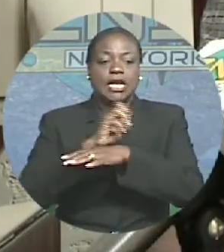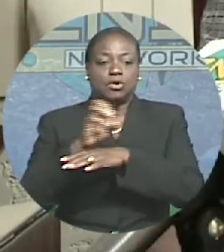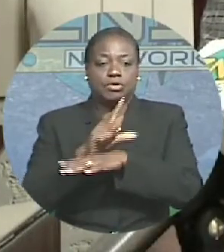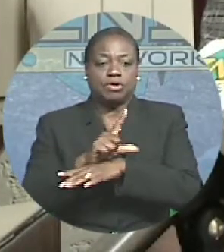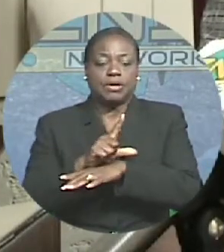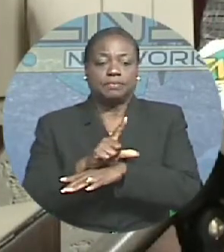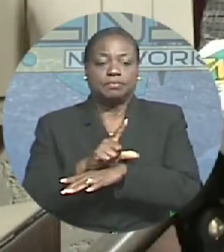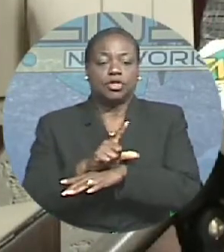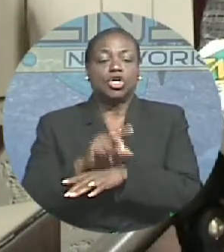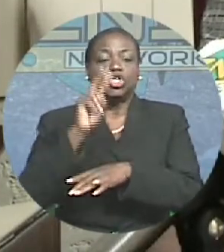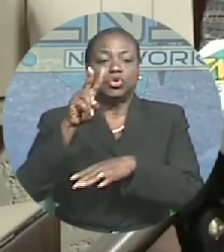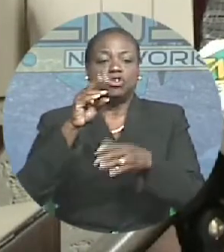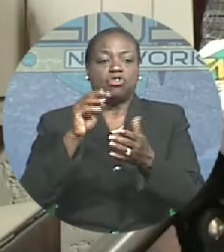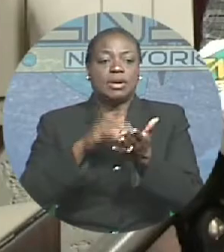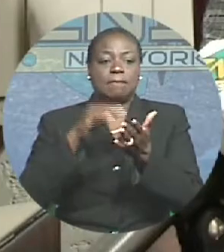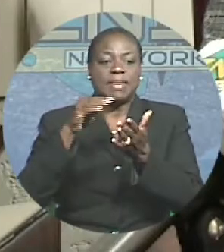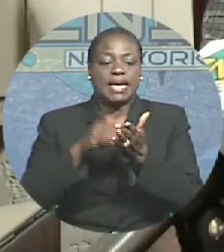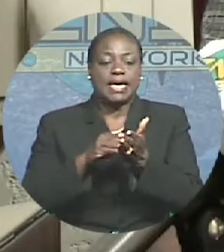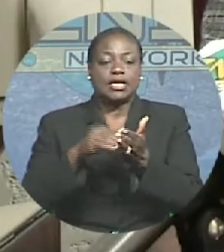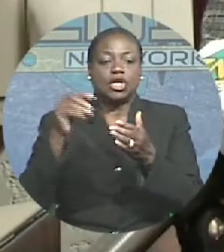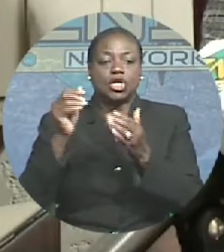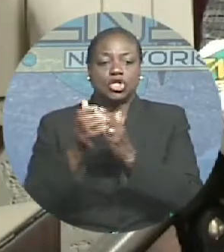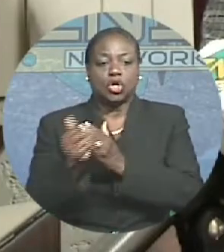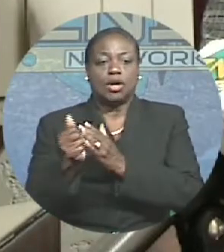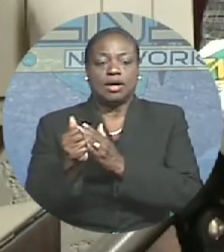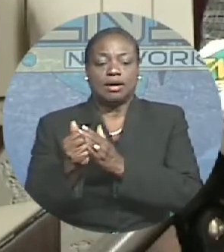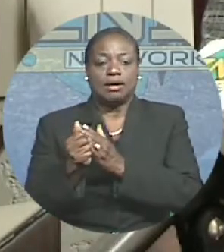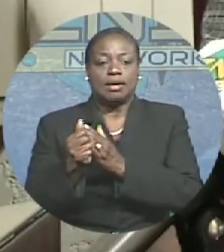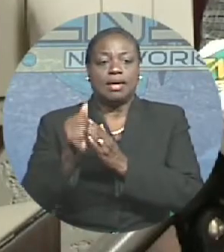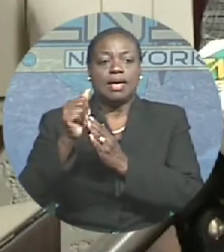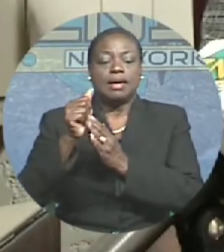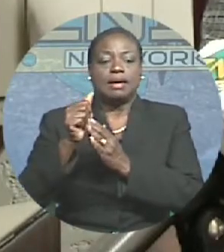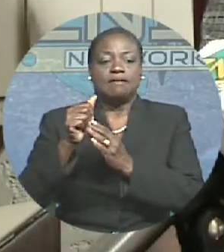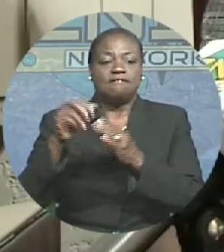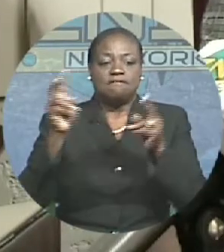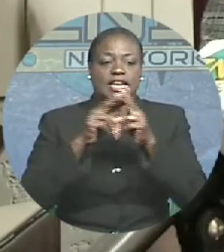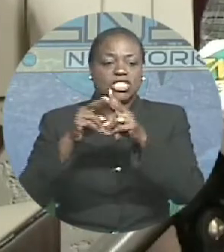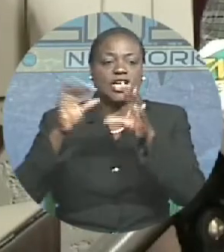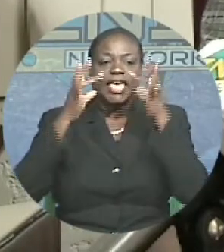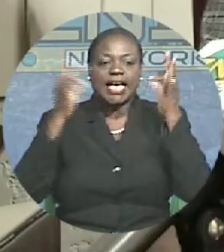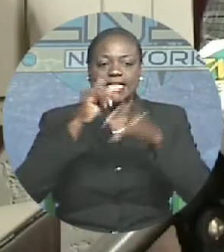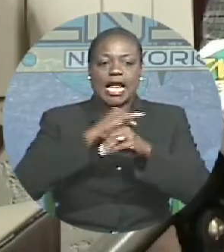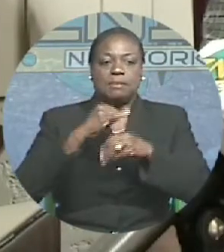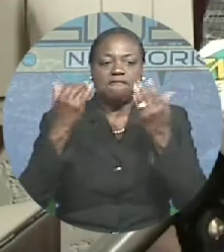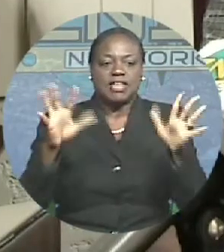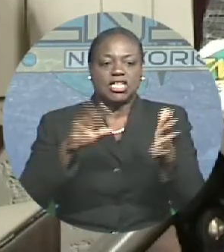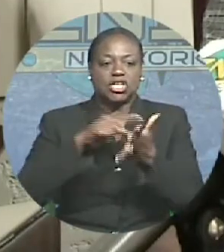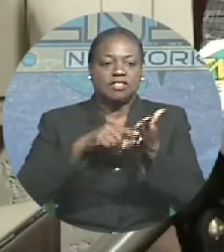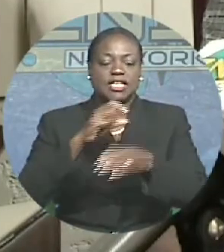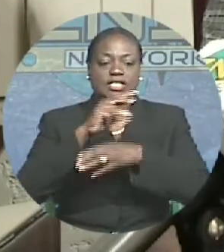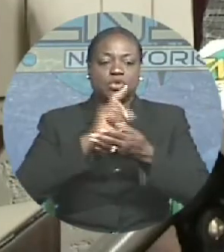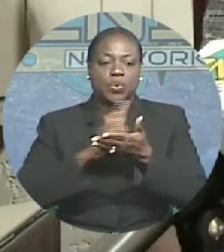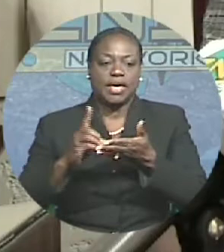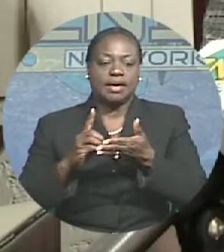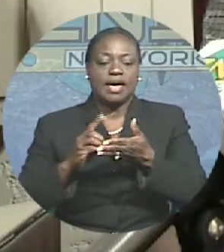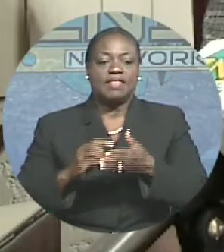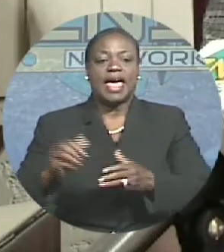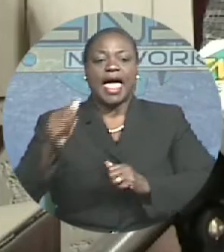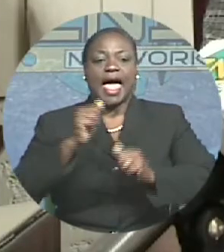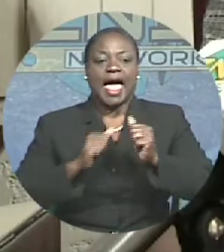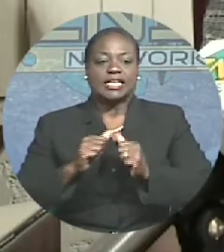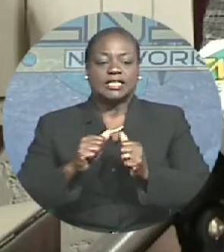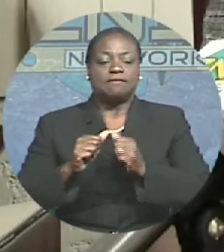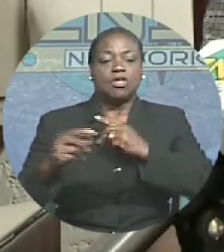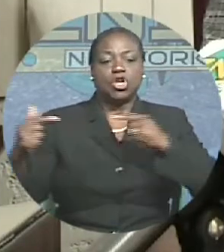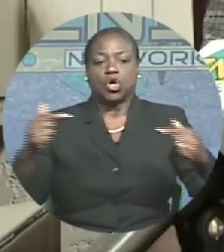$220 million PGA Village on Cat Island will be concluded this week, and there are active negotiations